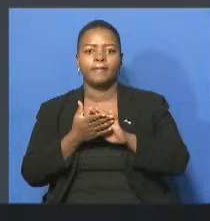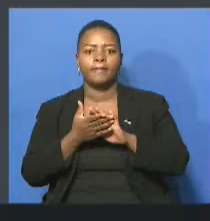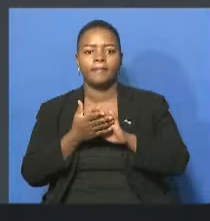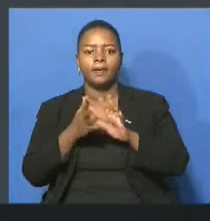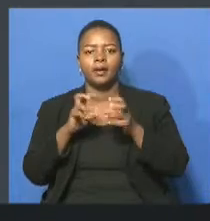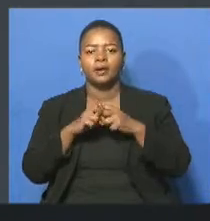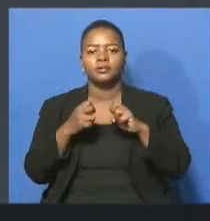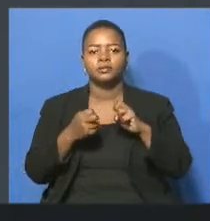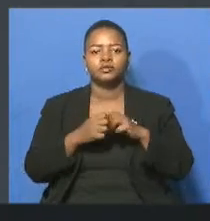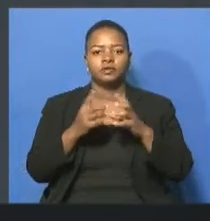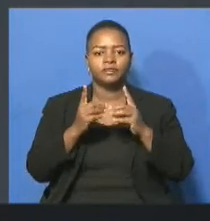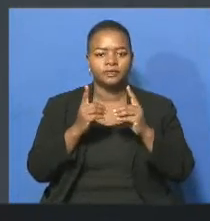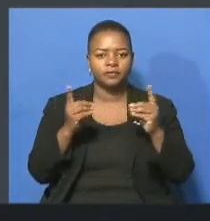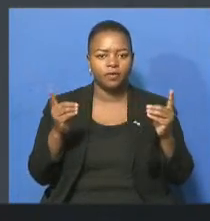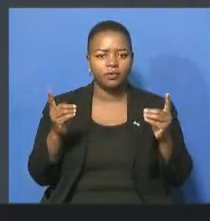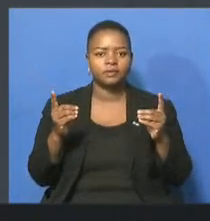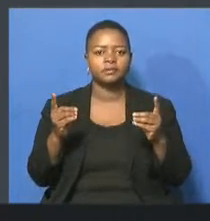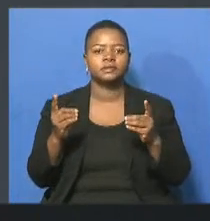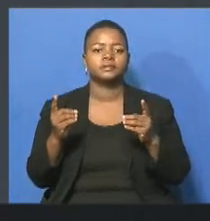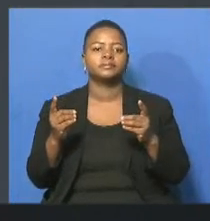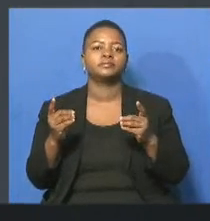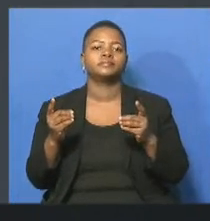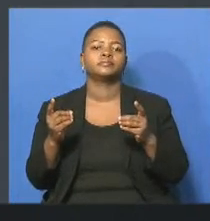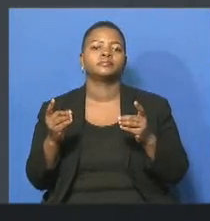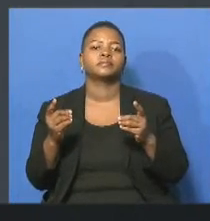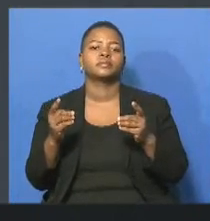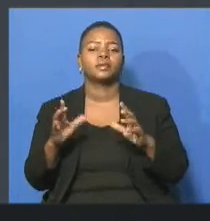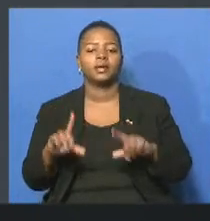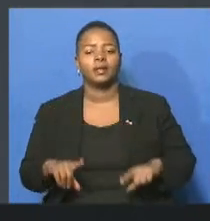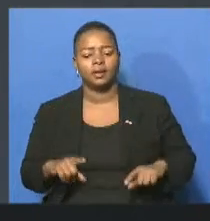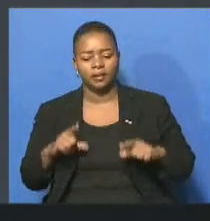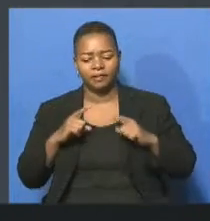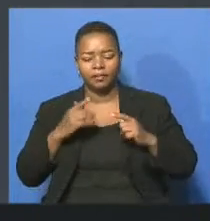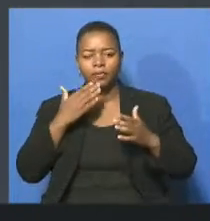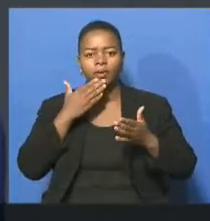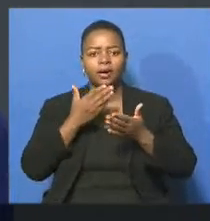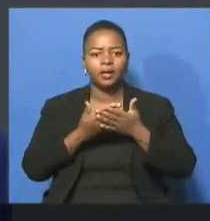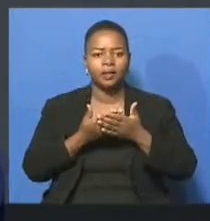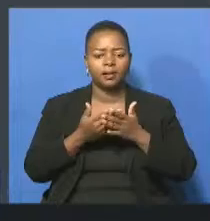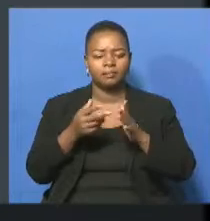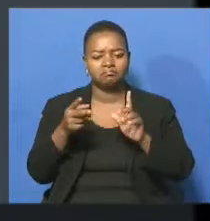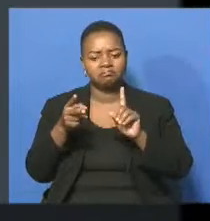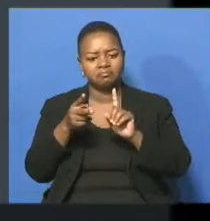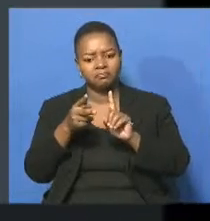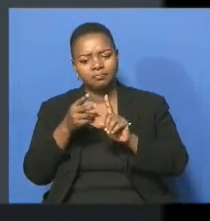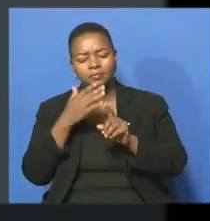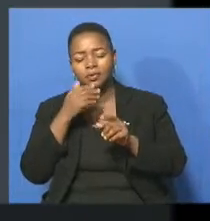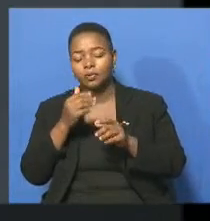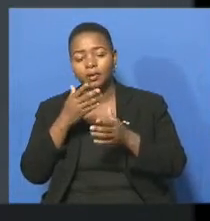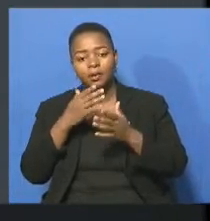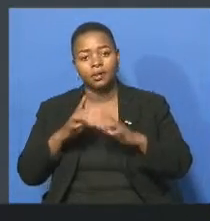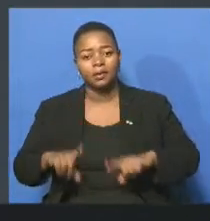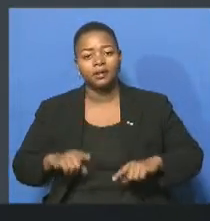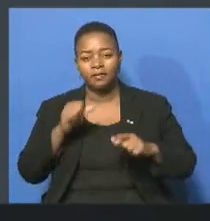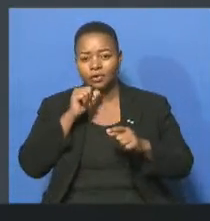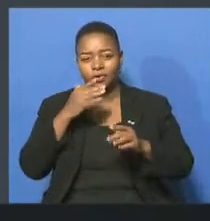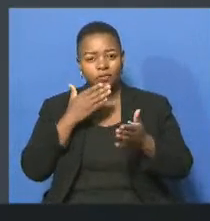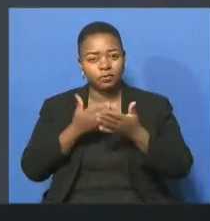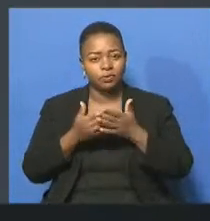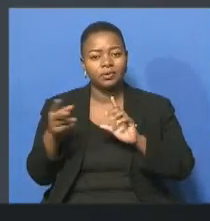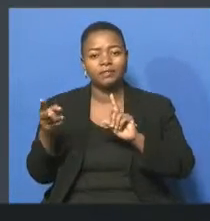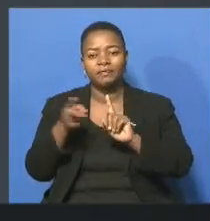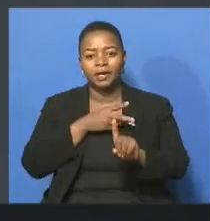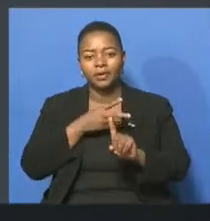issues like divorce, you are talking about violence in the family, you are talking about